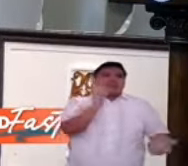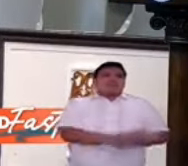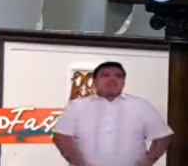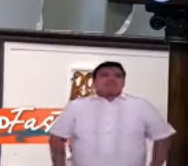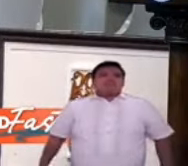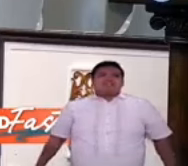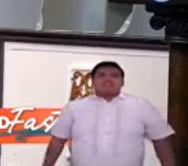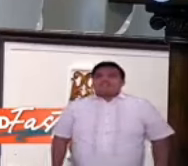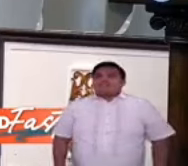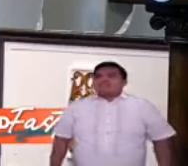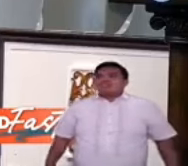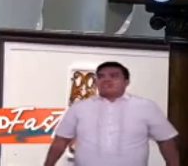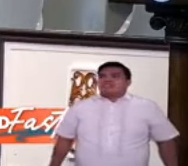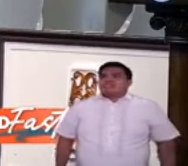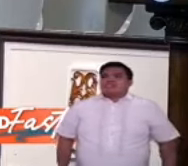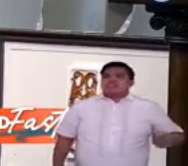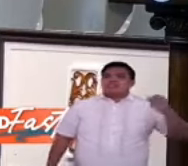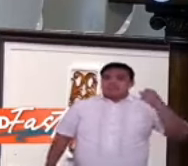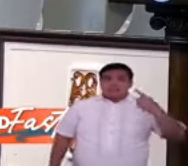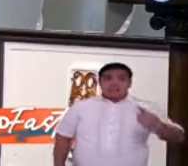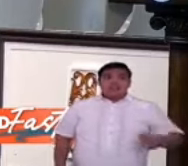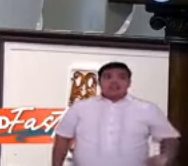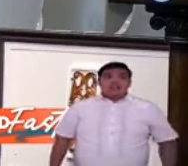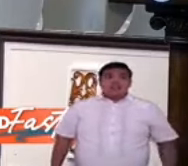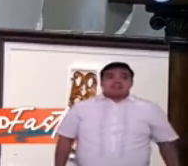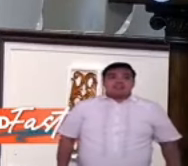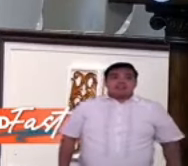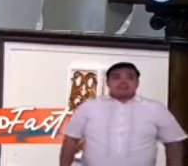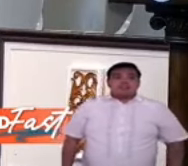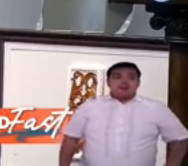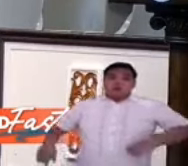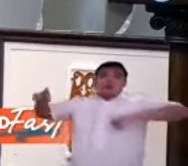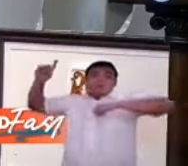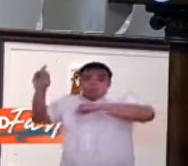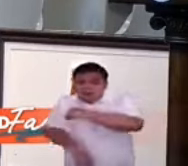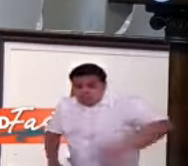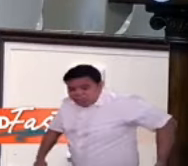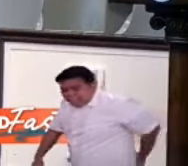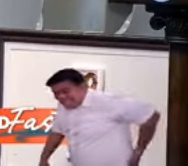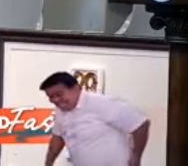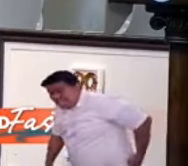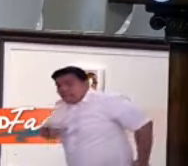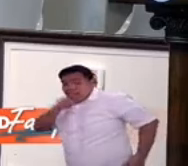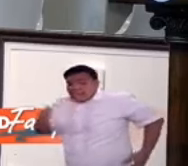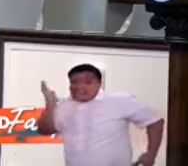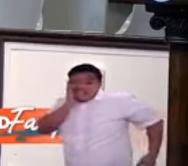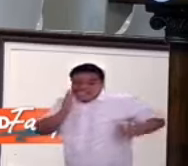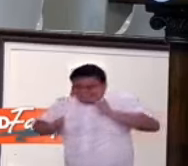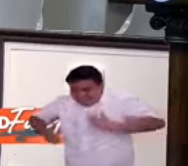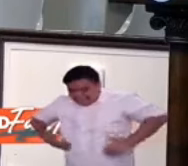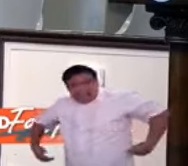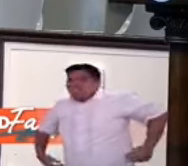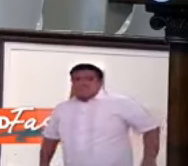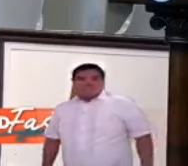Which brings us to the second. Use spanking as a last. Not the first. Last. Say